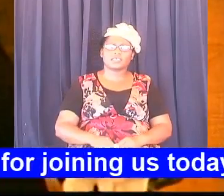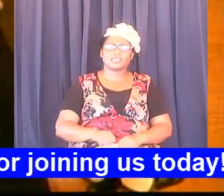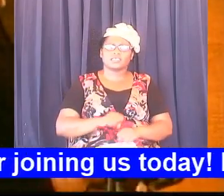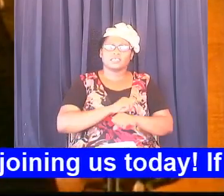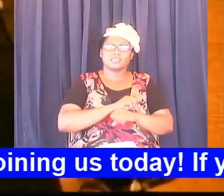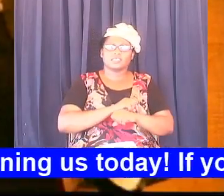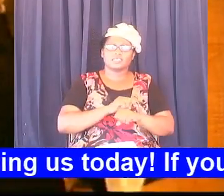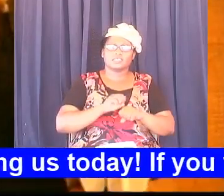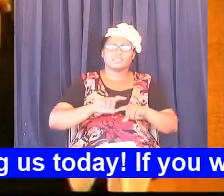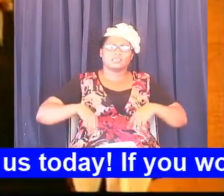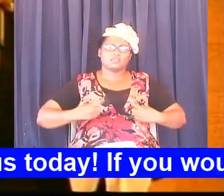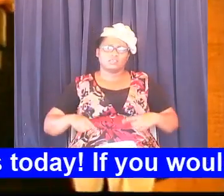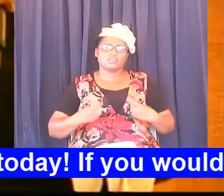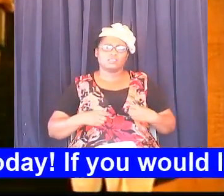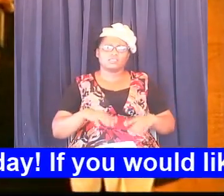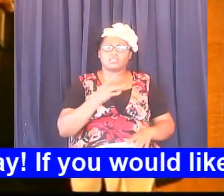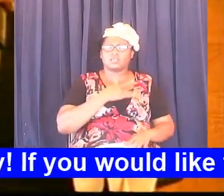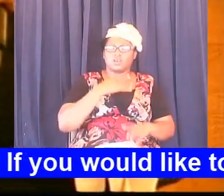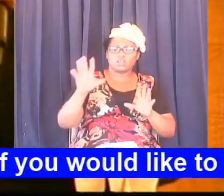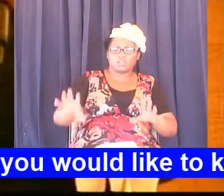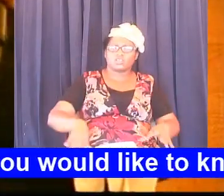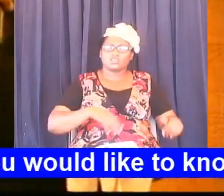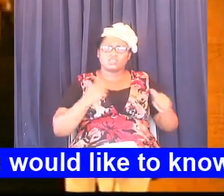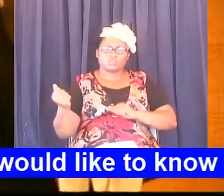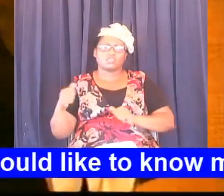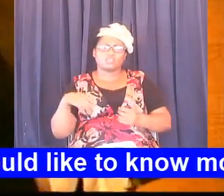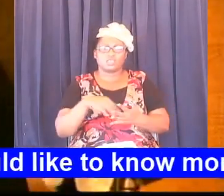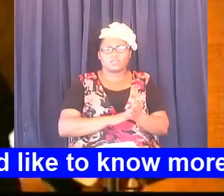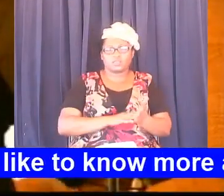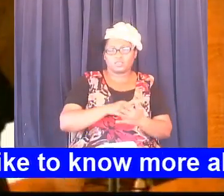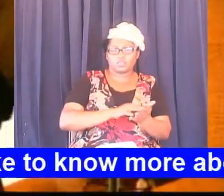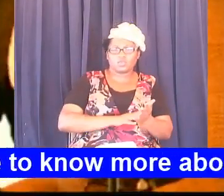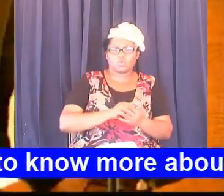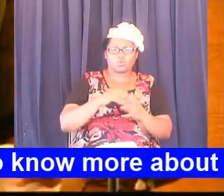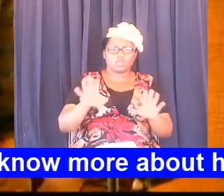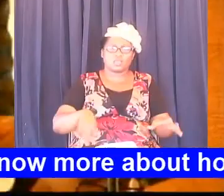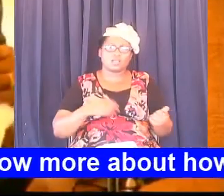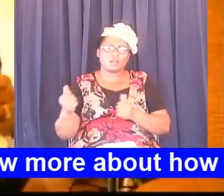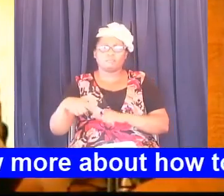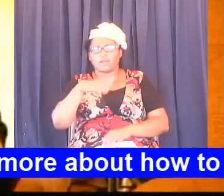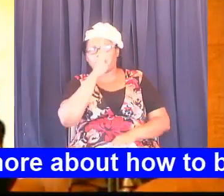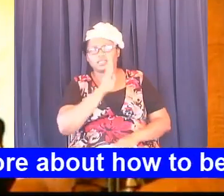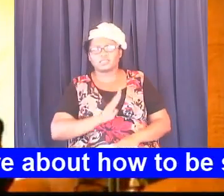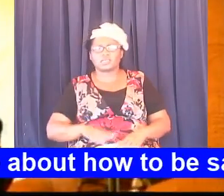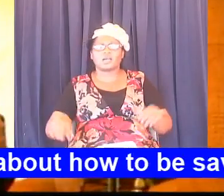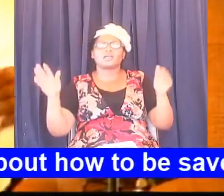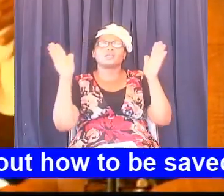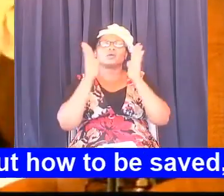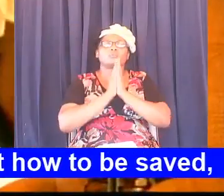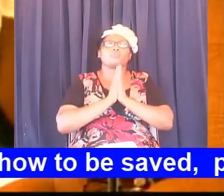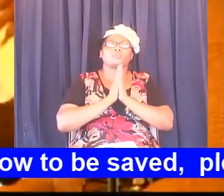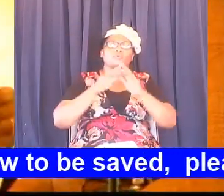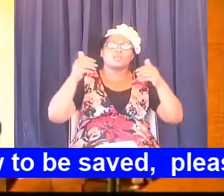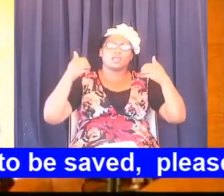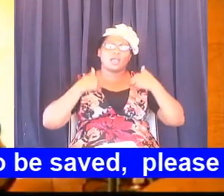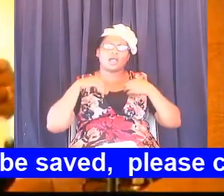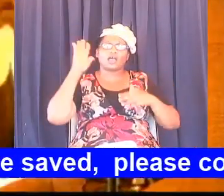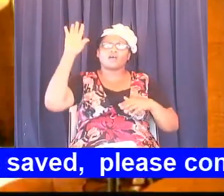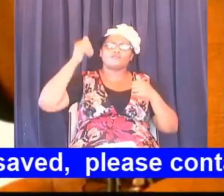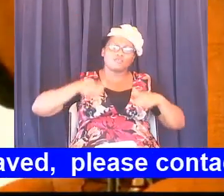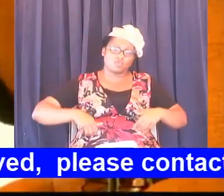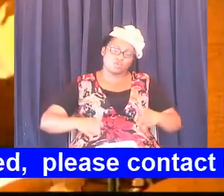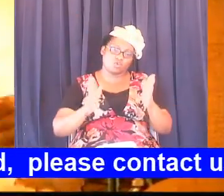God. Strengthen the feeble, mighty God. I pray, oh God, that you will have your way. God, remember those